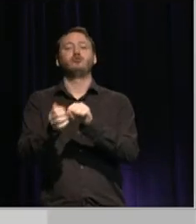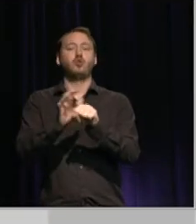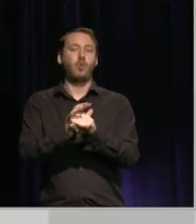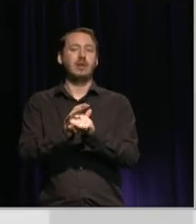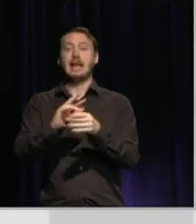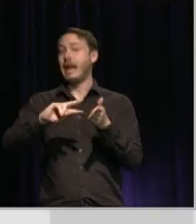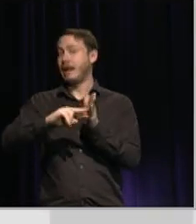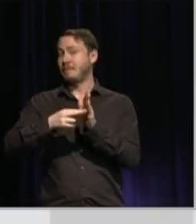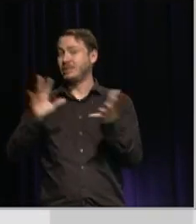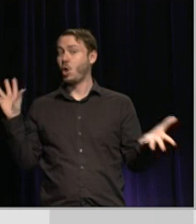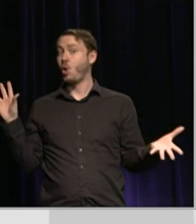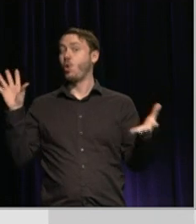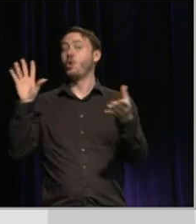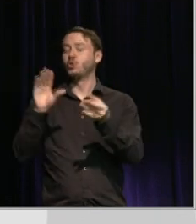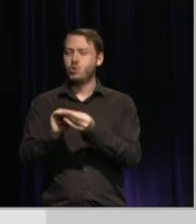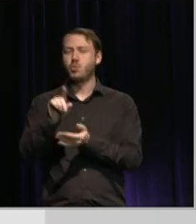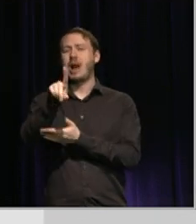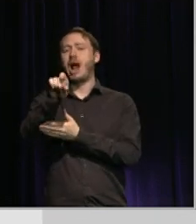our total to